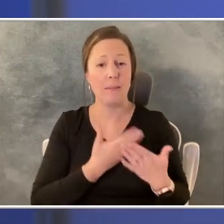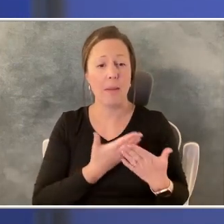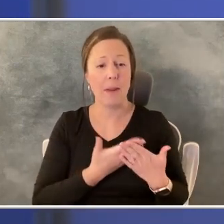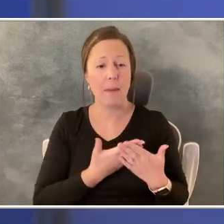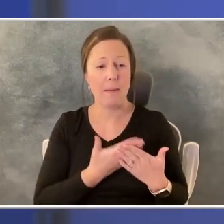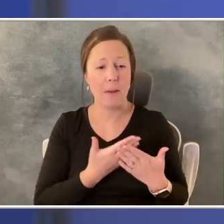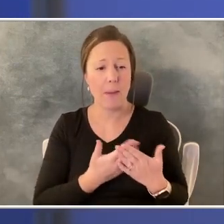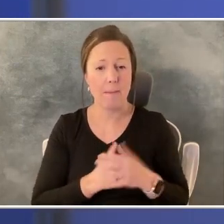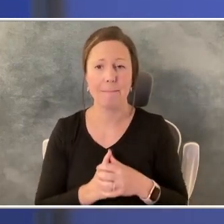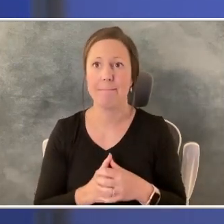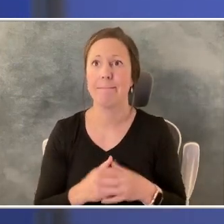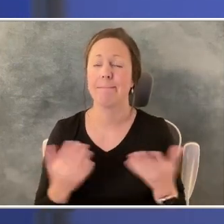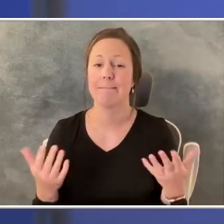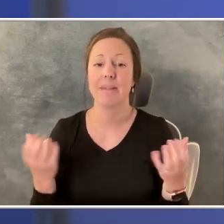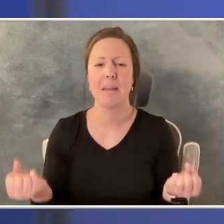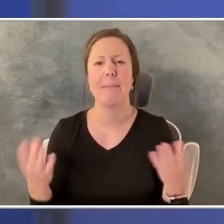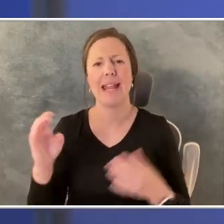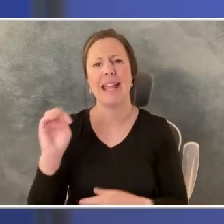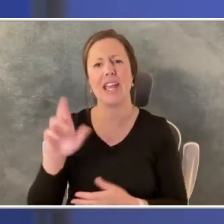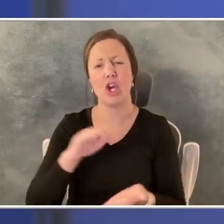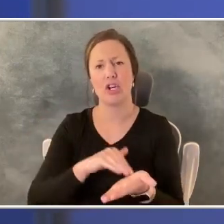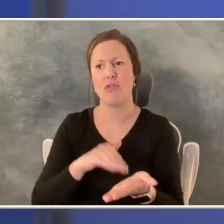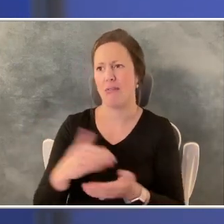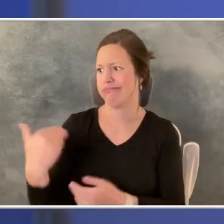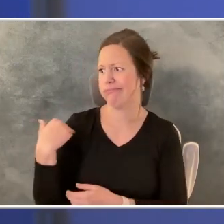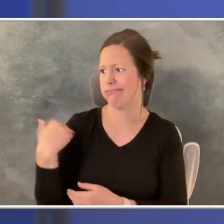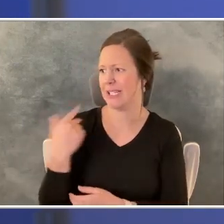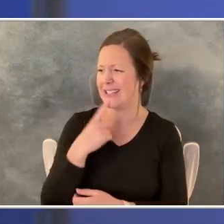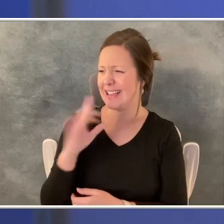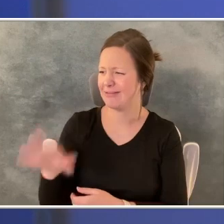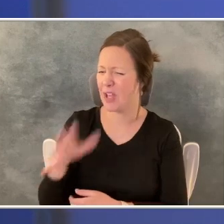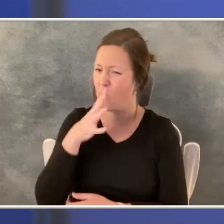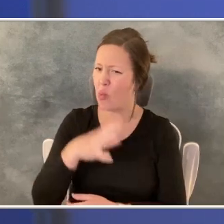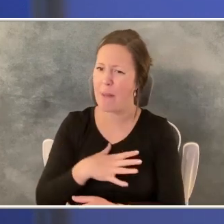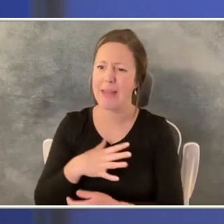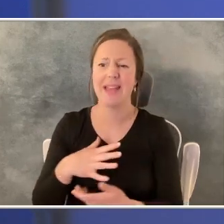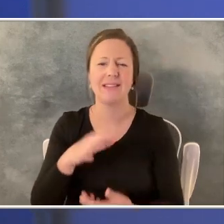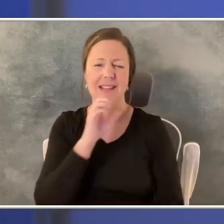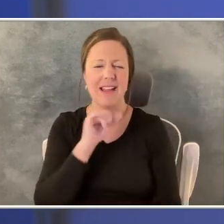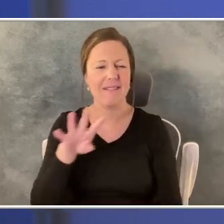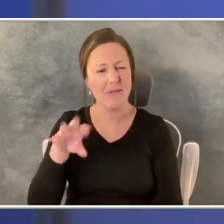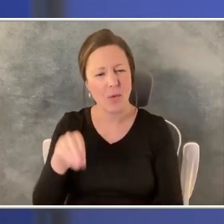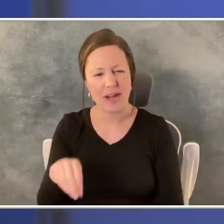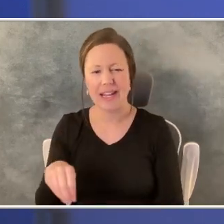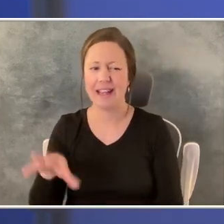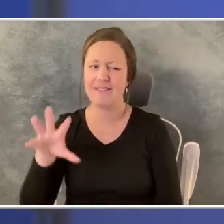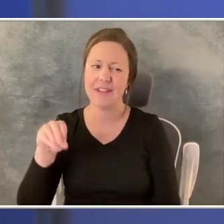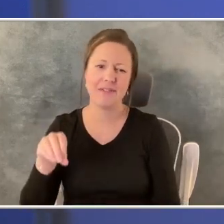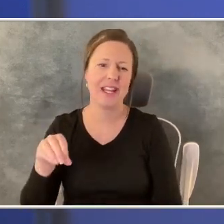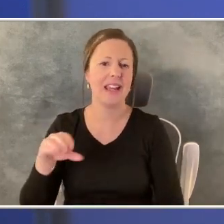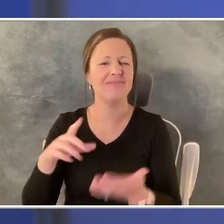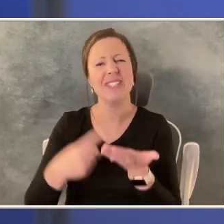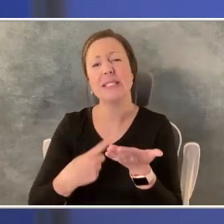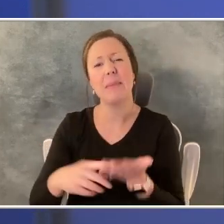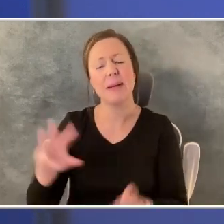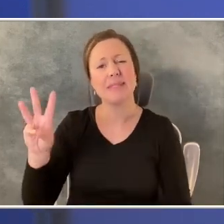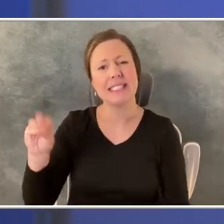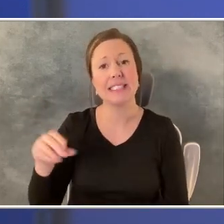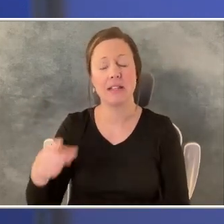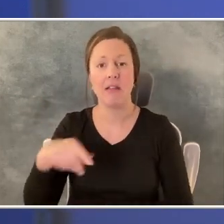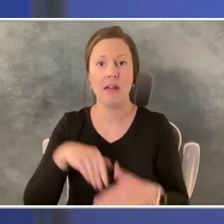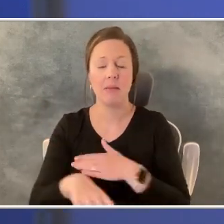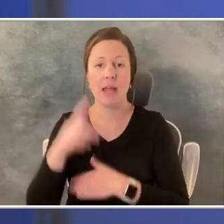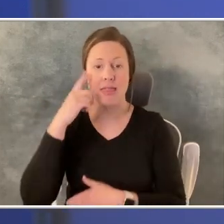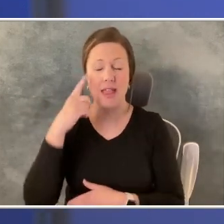to me and saying, these women are coming in, they're somewhere in their 40s, 50s, 60s sometimes, and they're coming in thinking it's a panic attack or